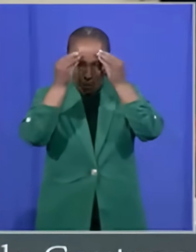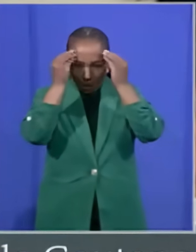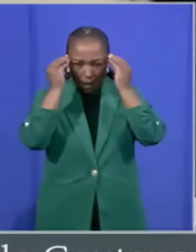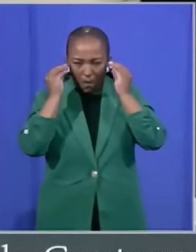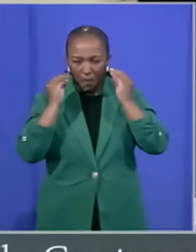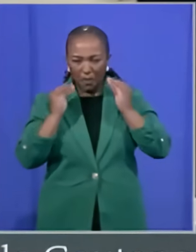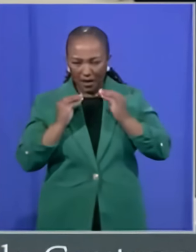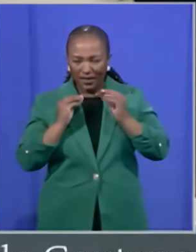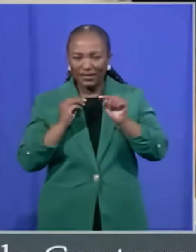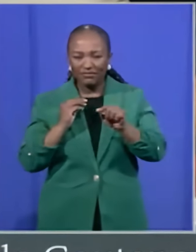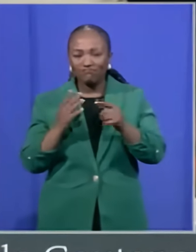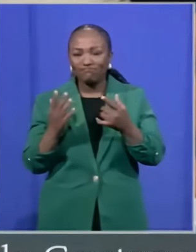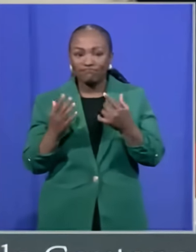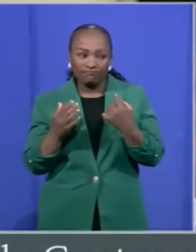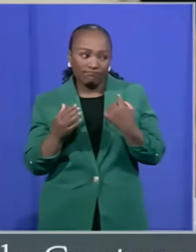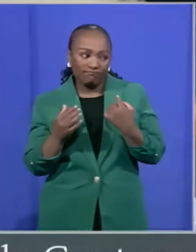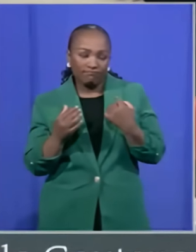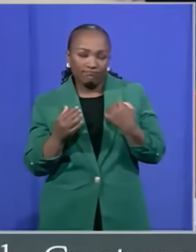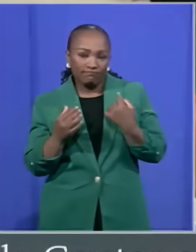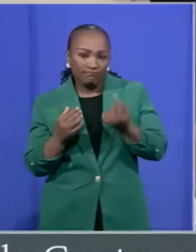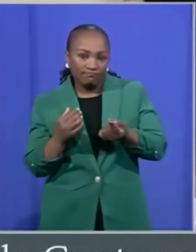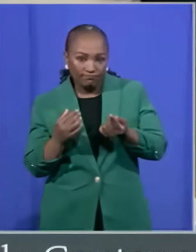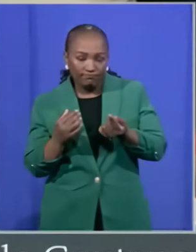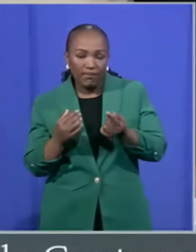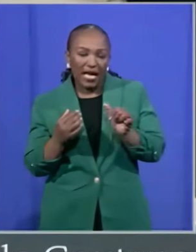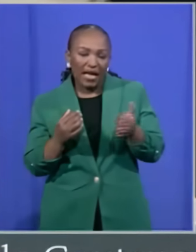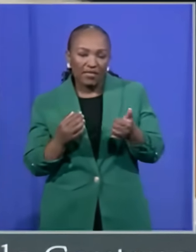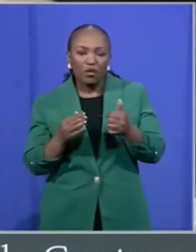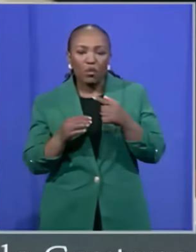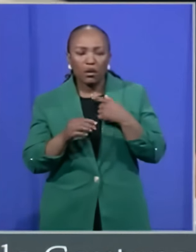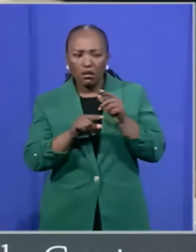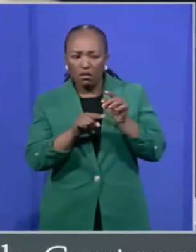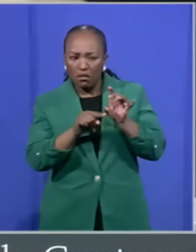other thing that we have observed is that when the